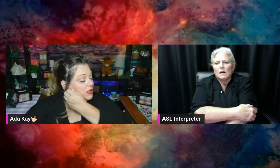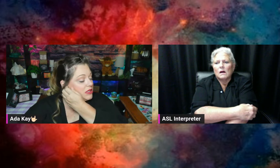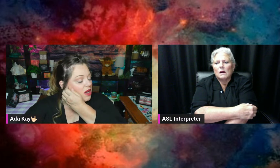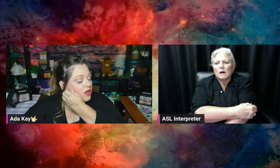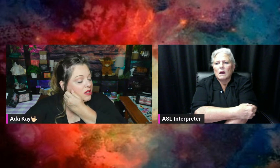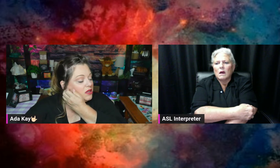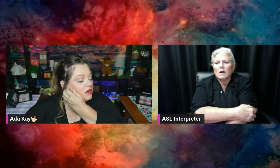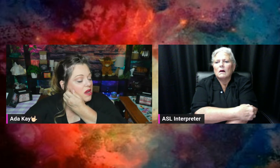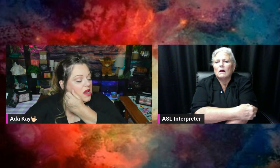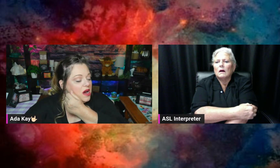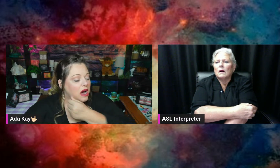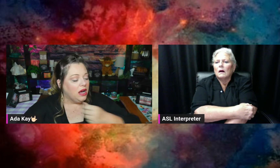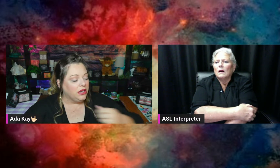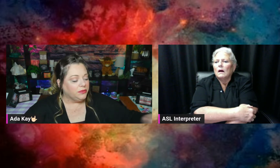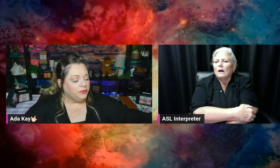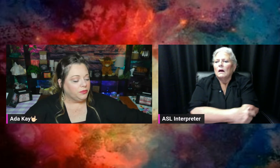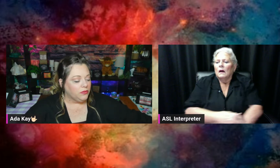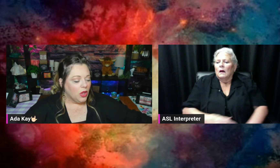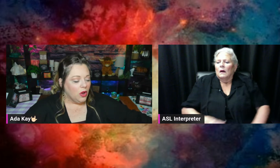so excited.